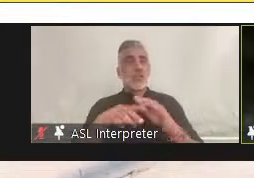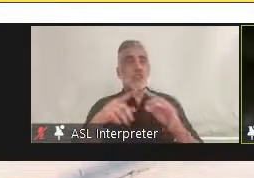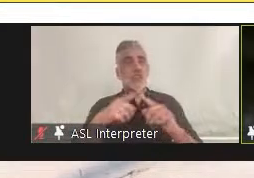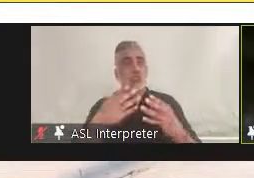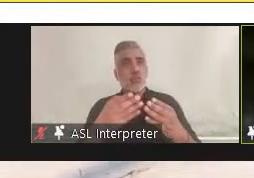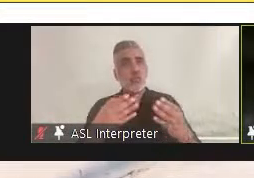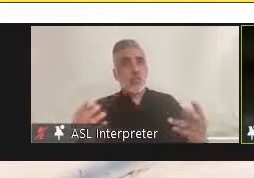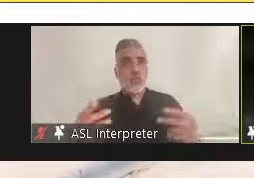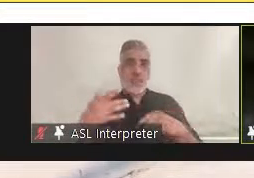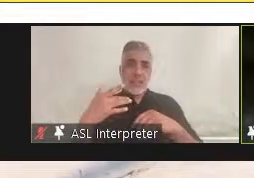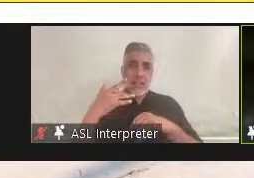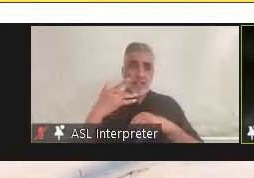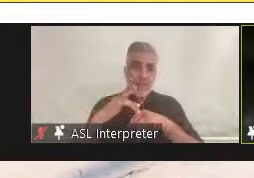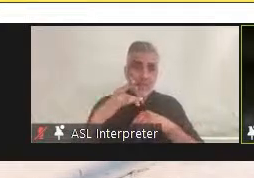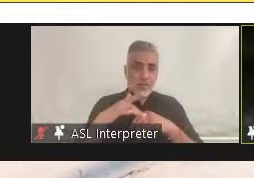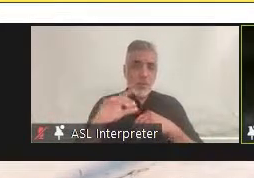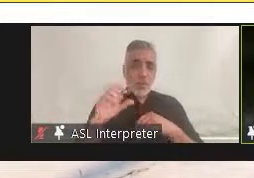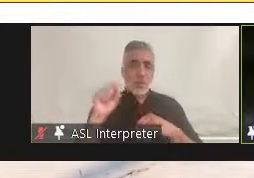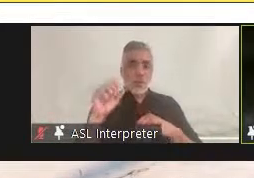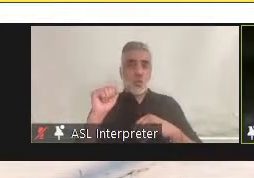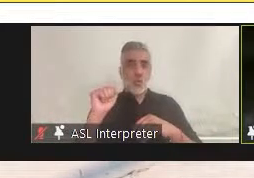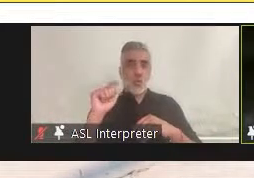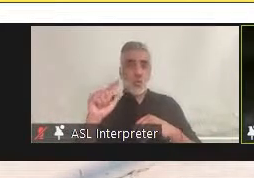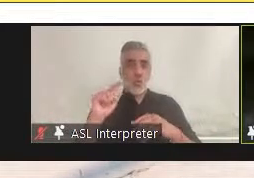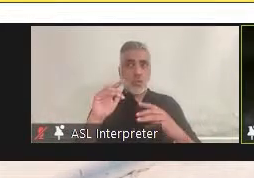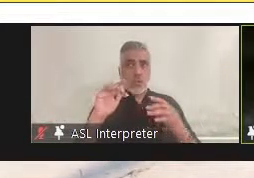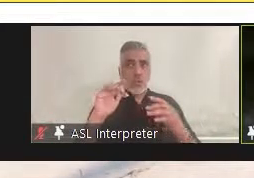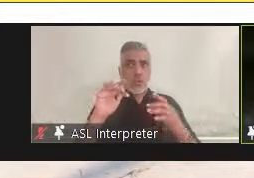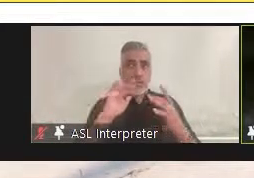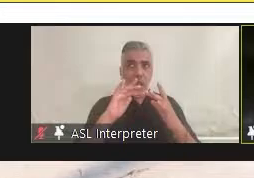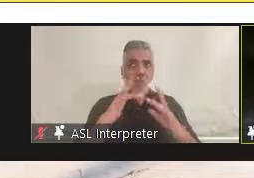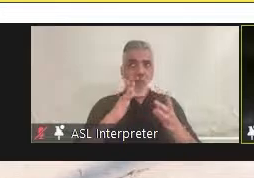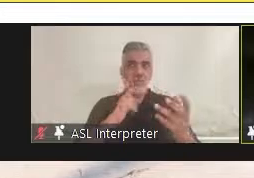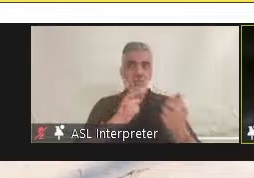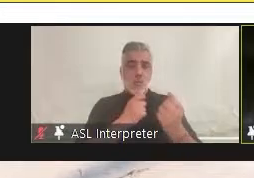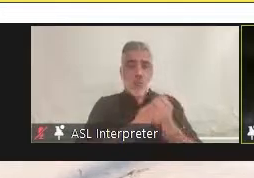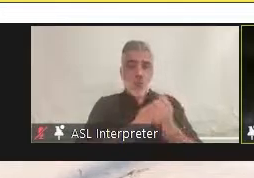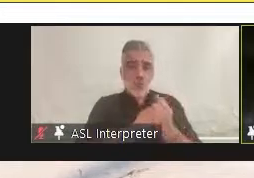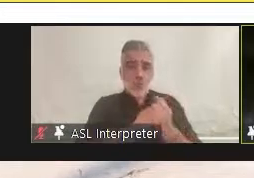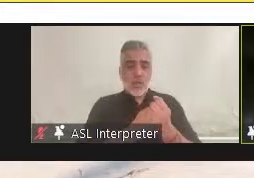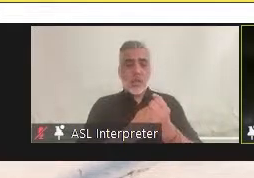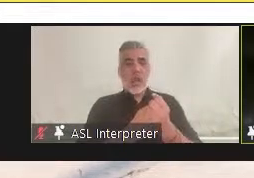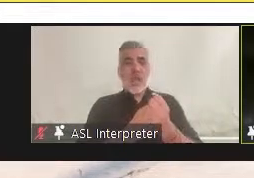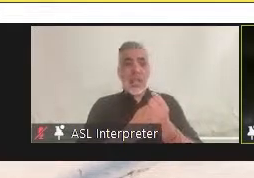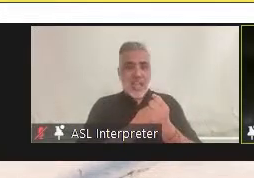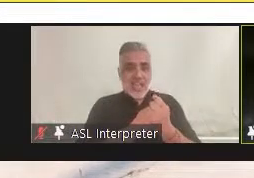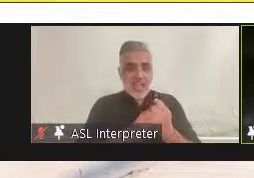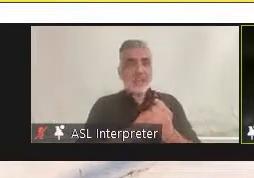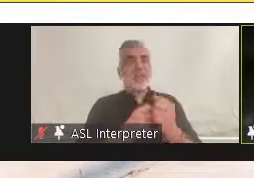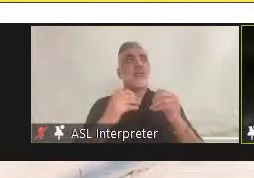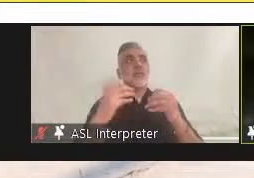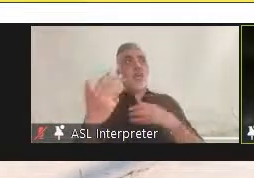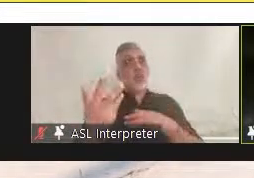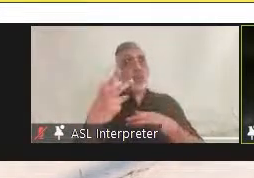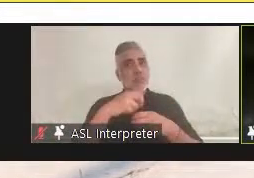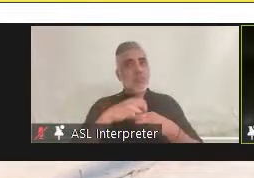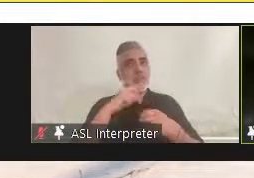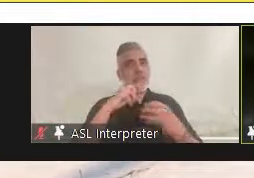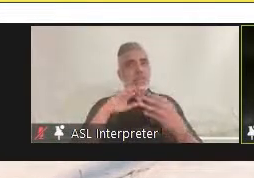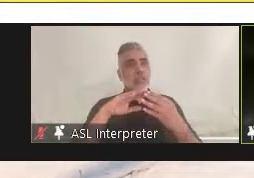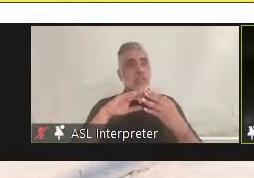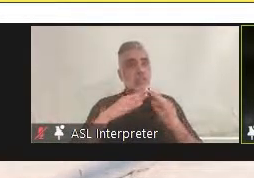the availability of social networks and support, and levels of participation in community